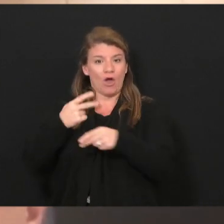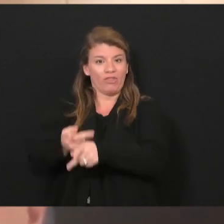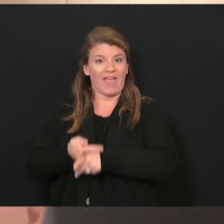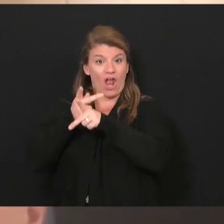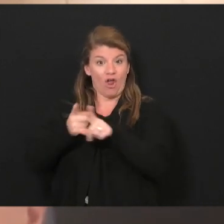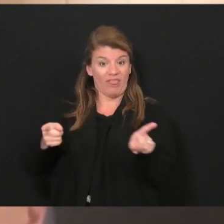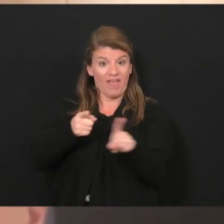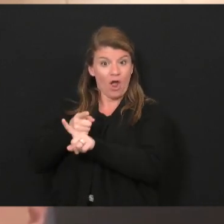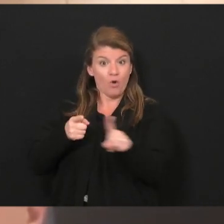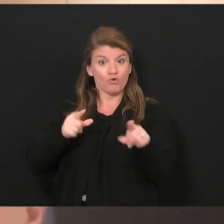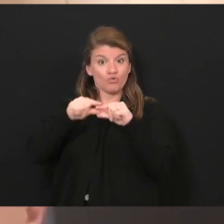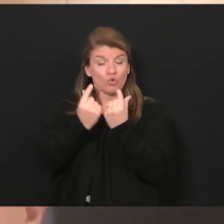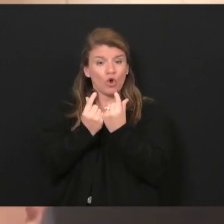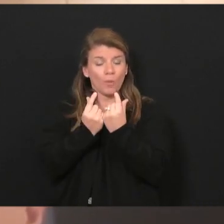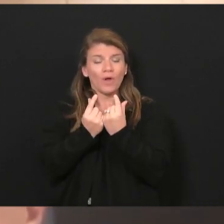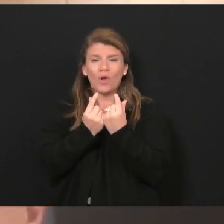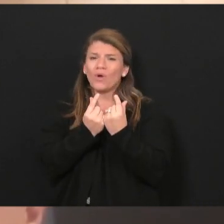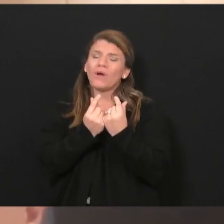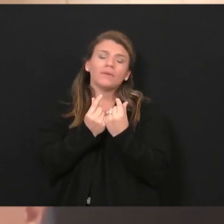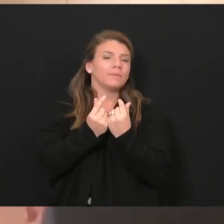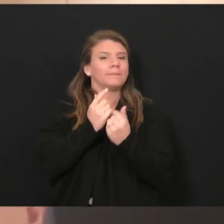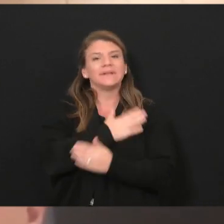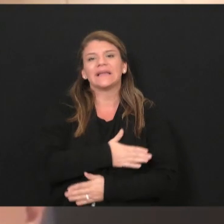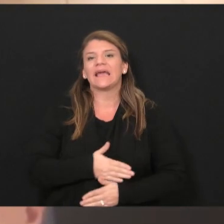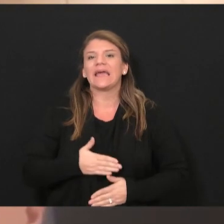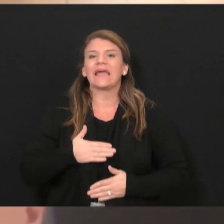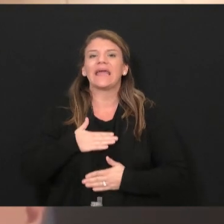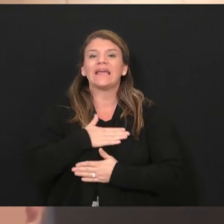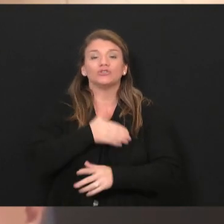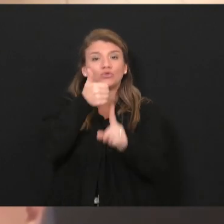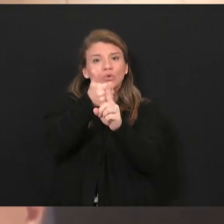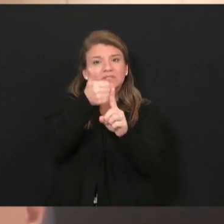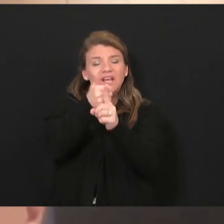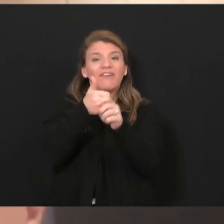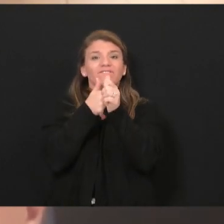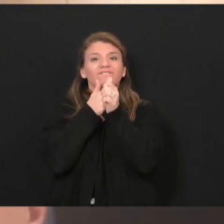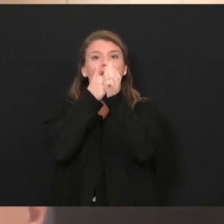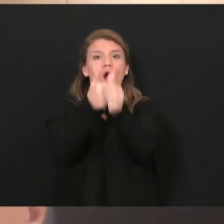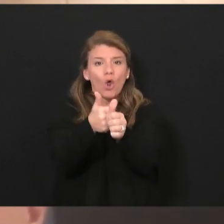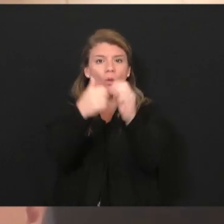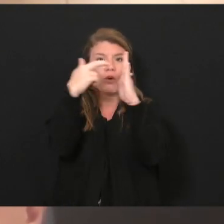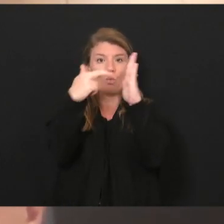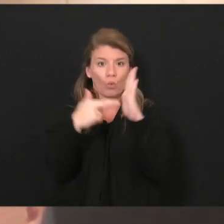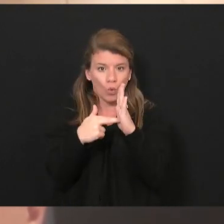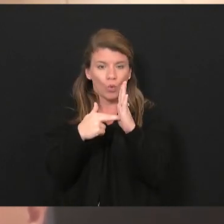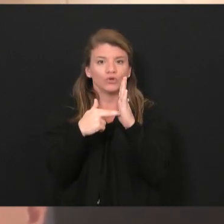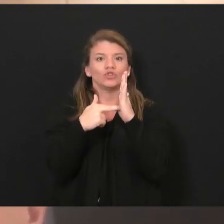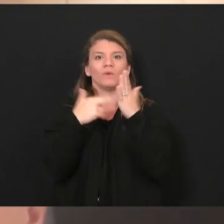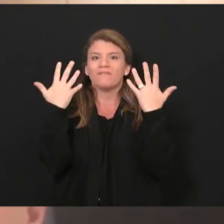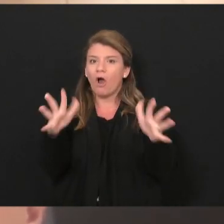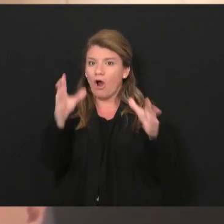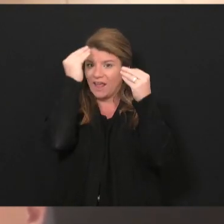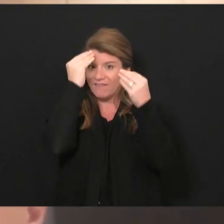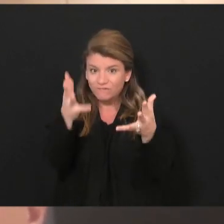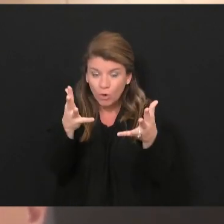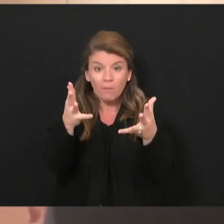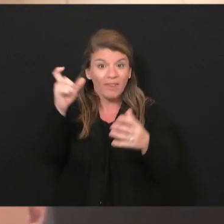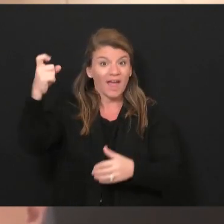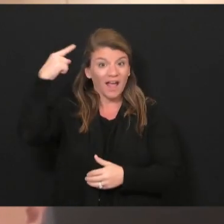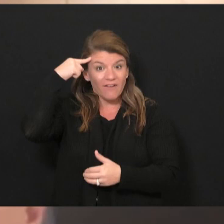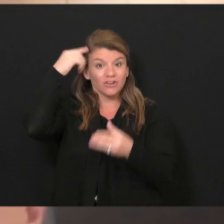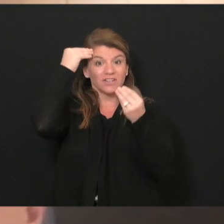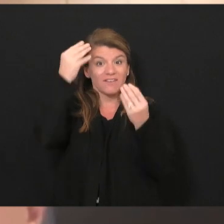to please voluntarily follow the guidelines as directed by the governor so that we can continue to keep our